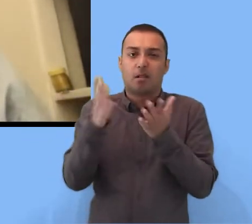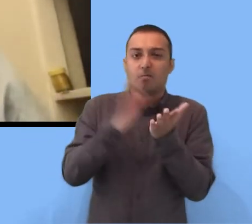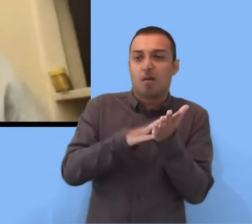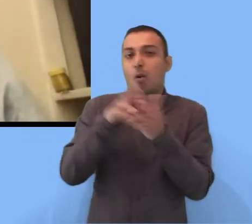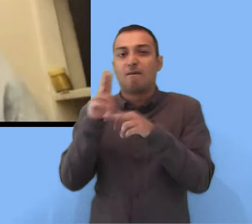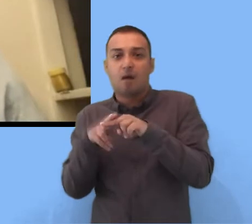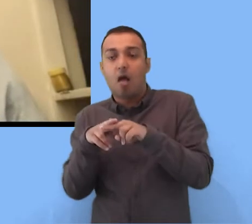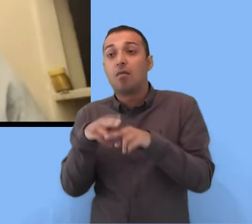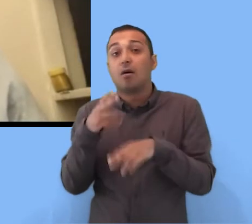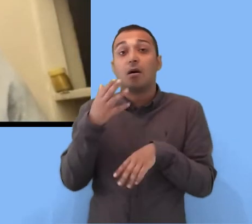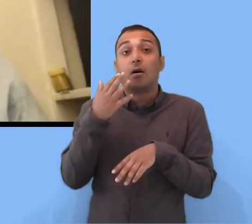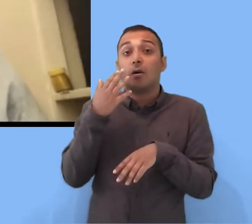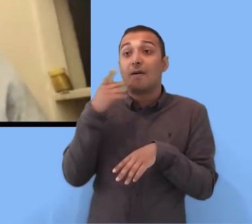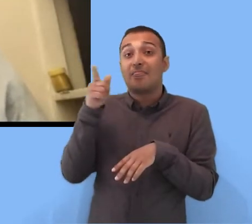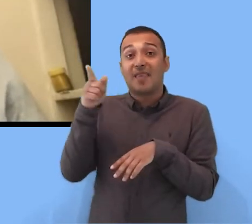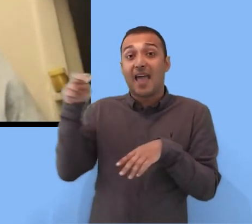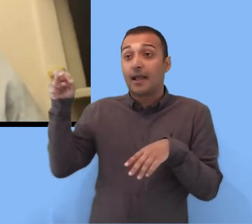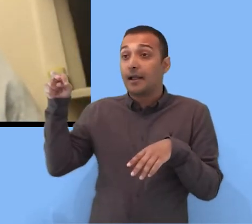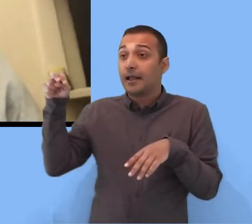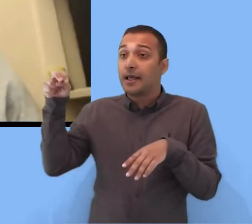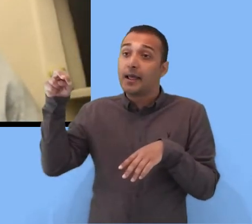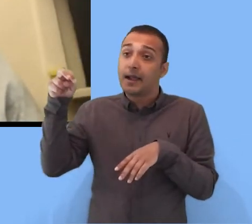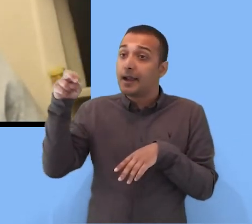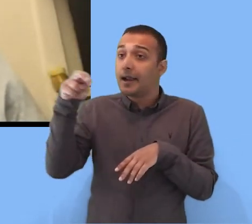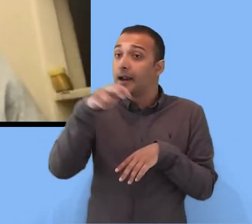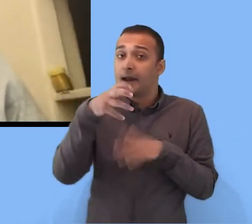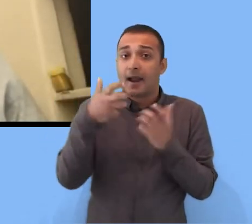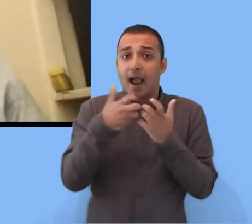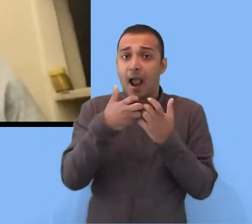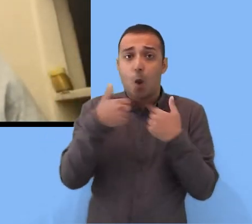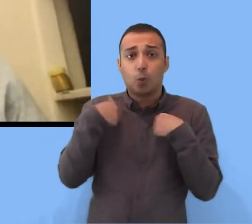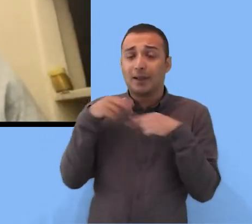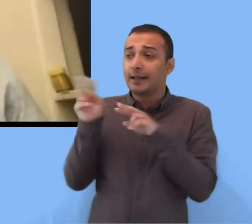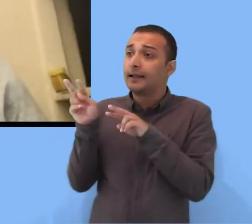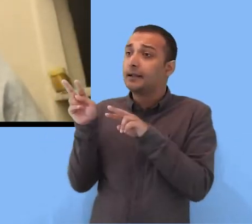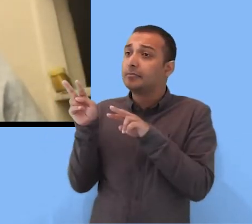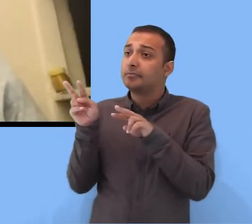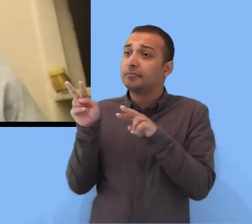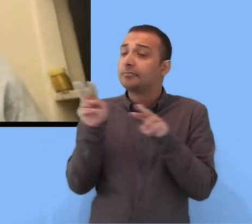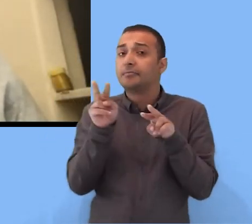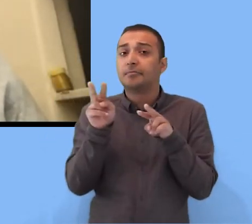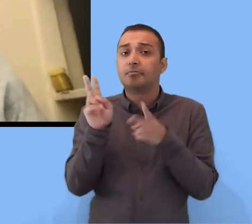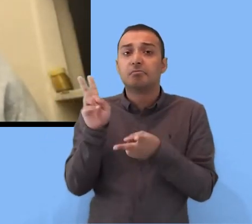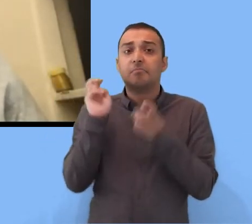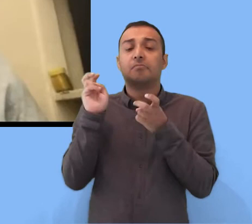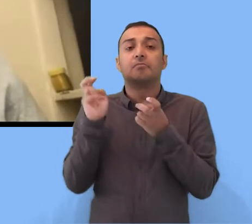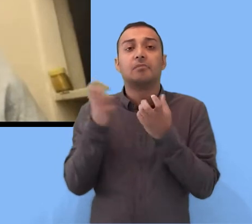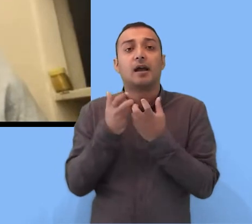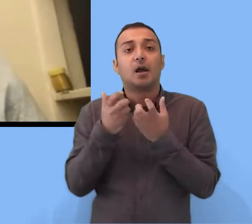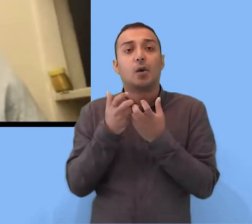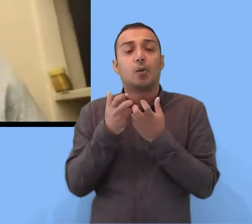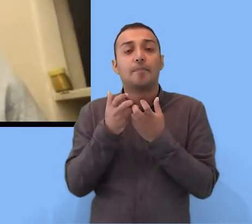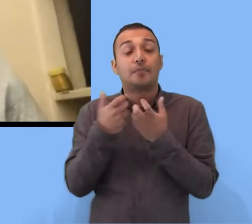communication with a setting. And it made me think about the fact that first impressions matter.